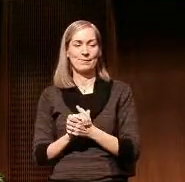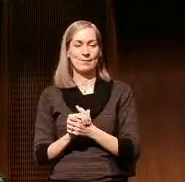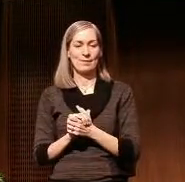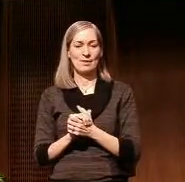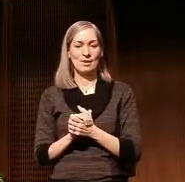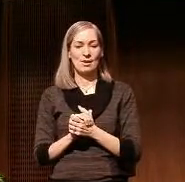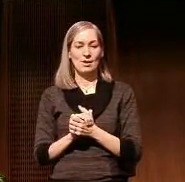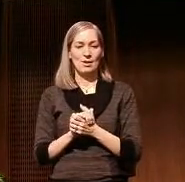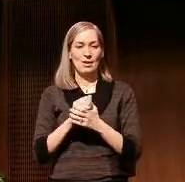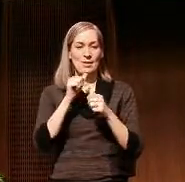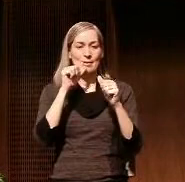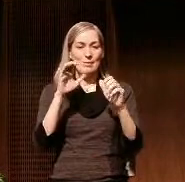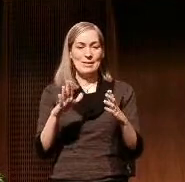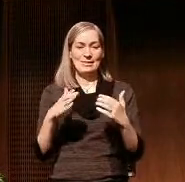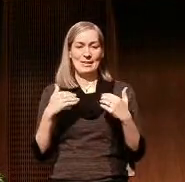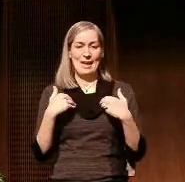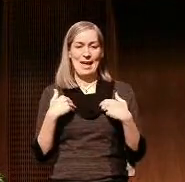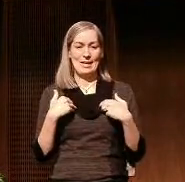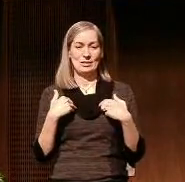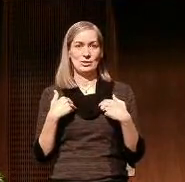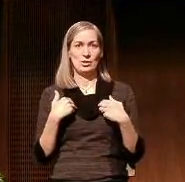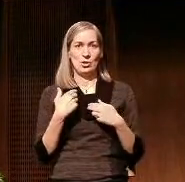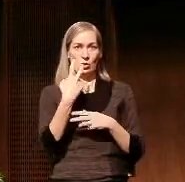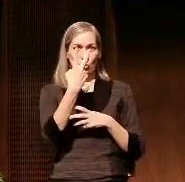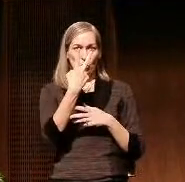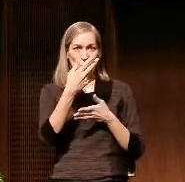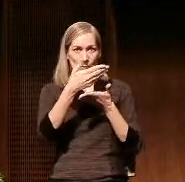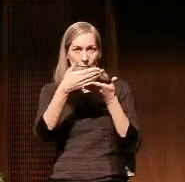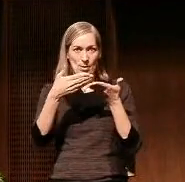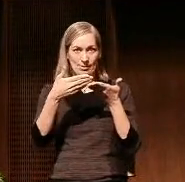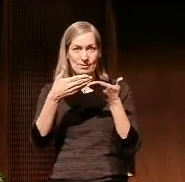The blessing is twofold. Here's the blessing.